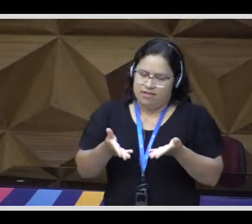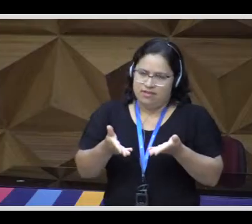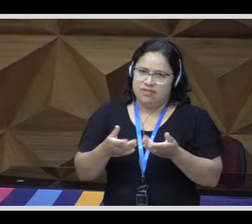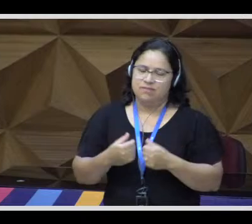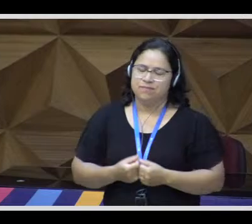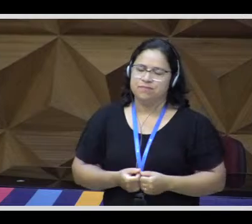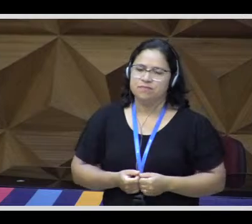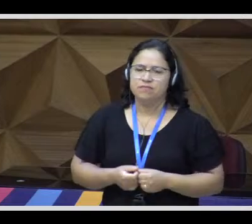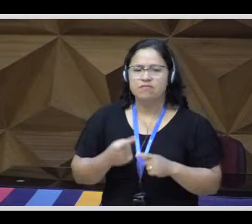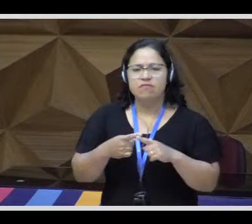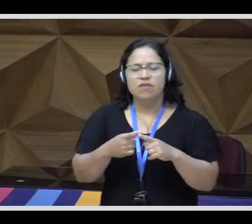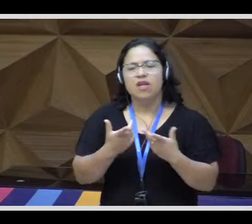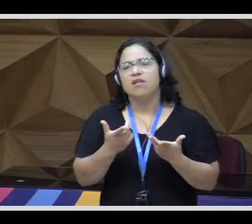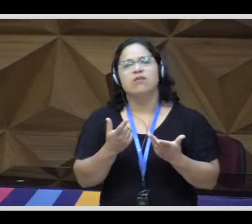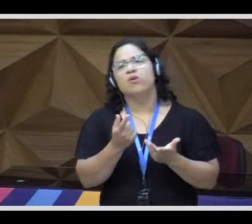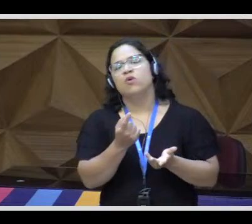the